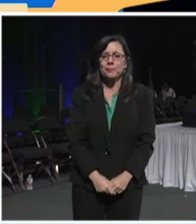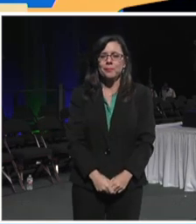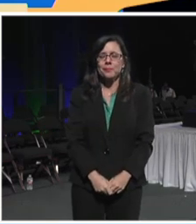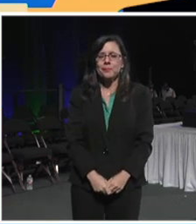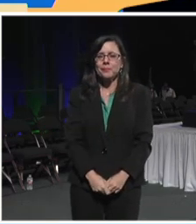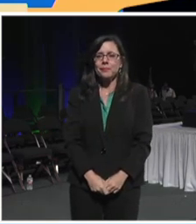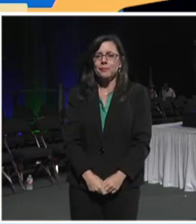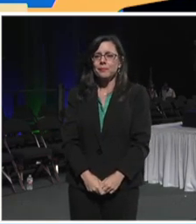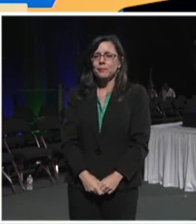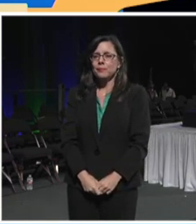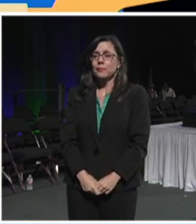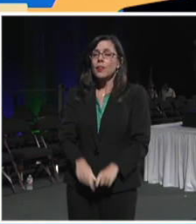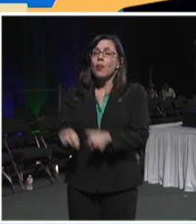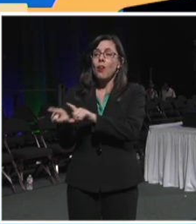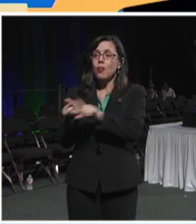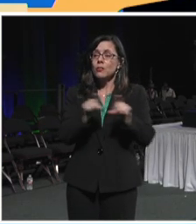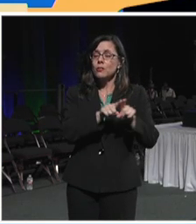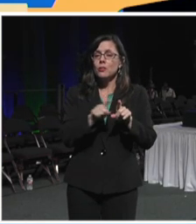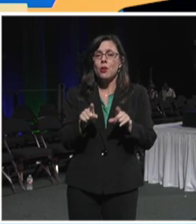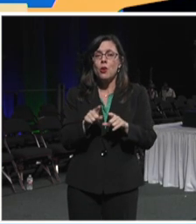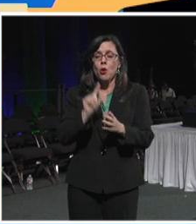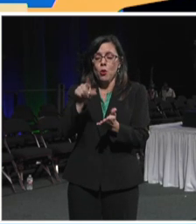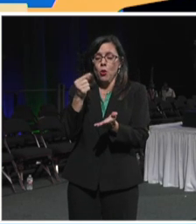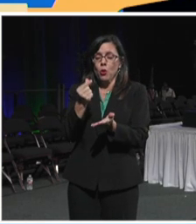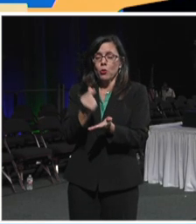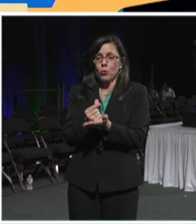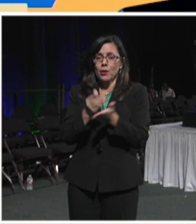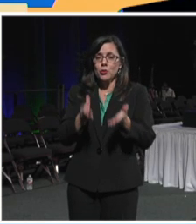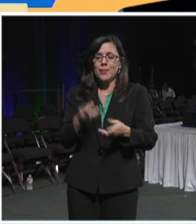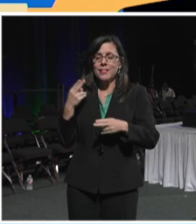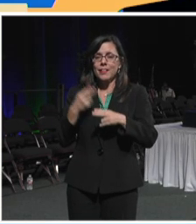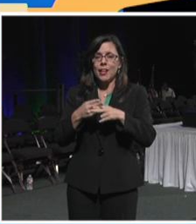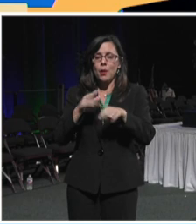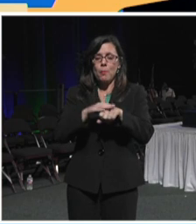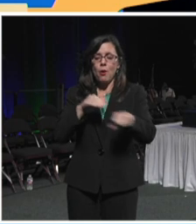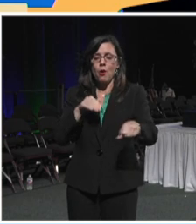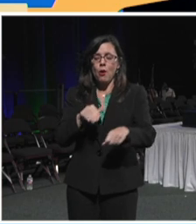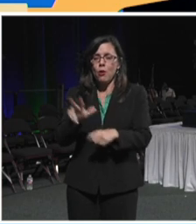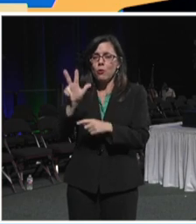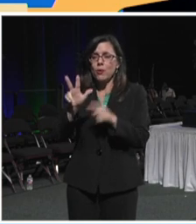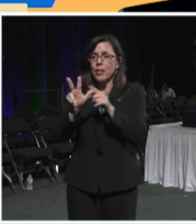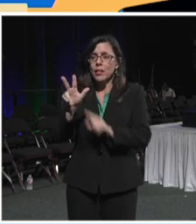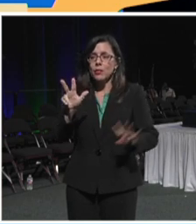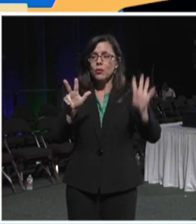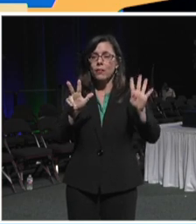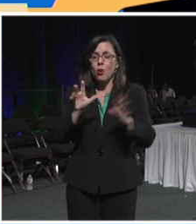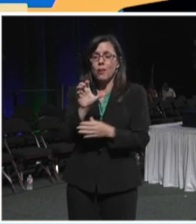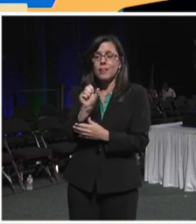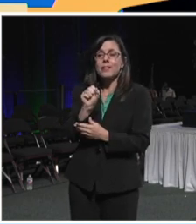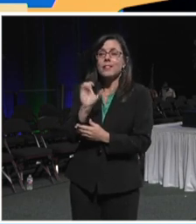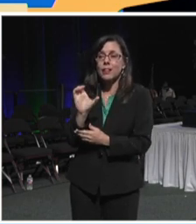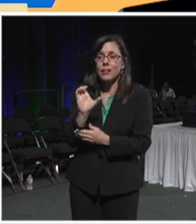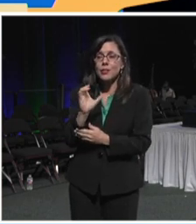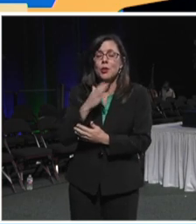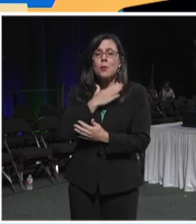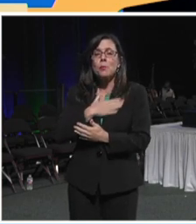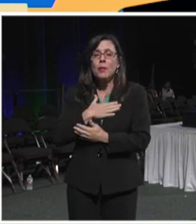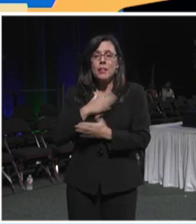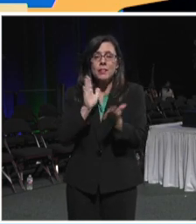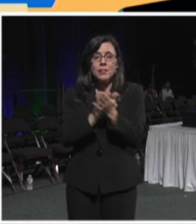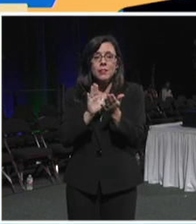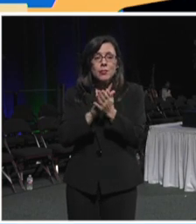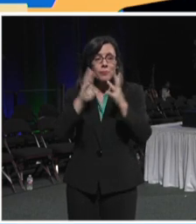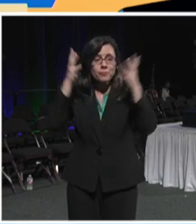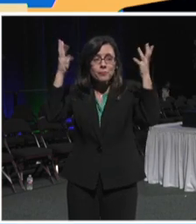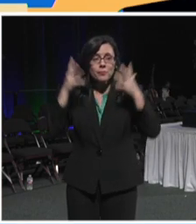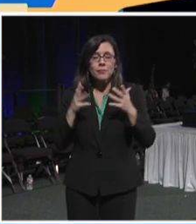videos. Also, a graduate's name will be called every 3 to 4 seconds. Please keep your applause